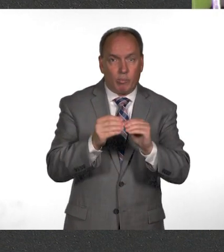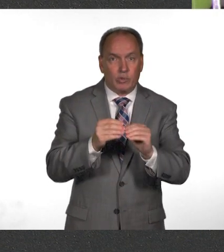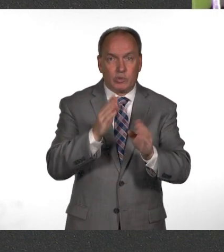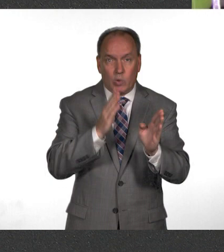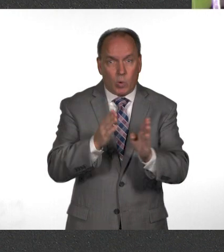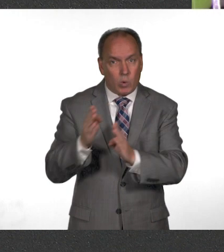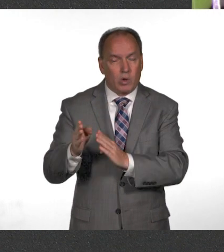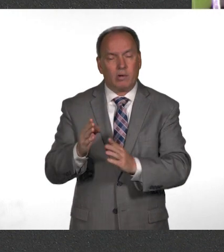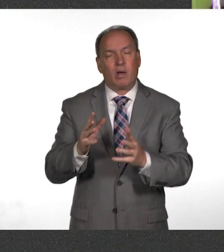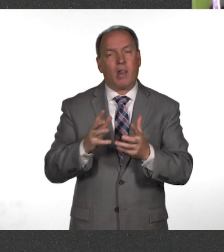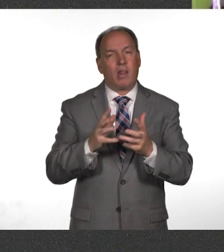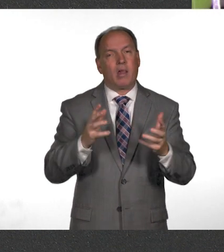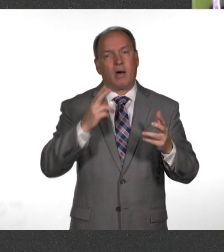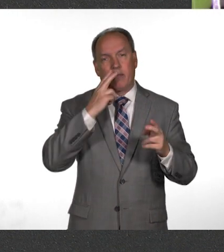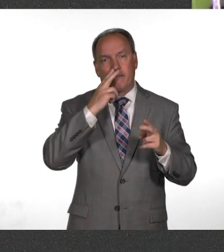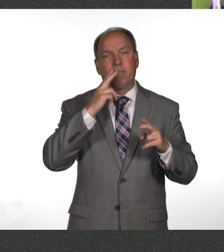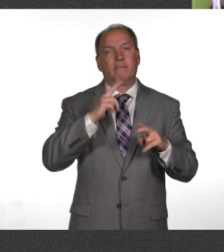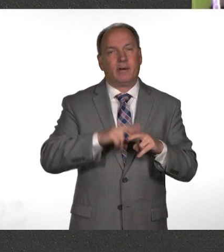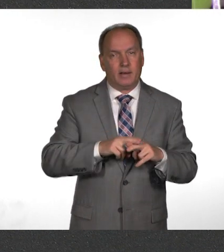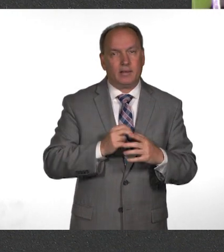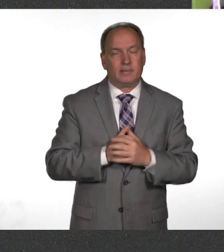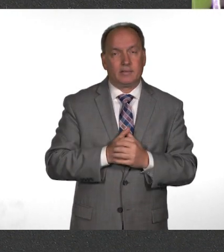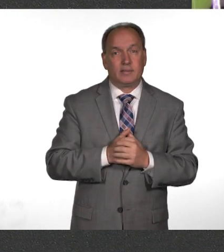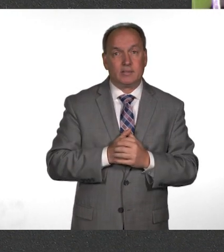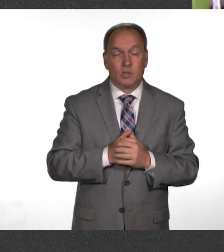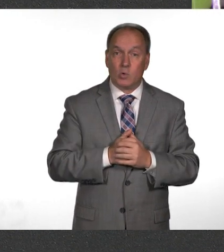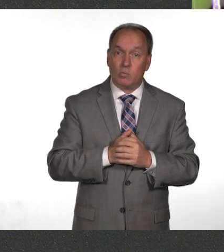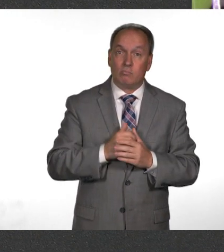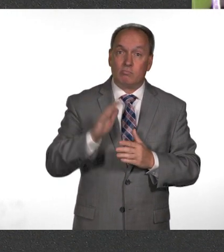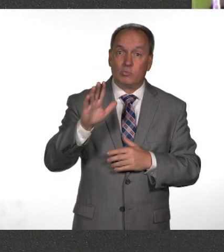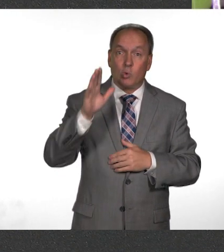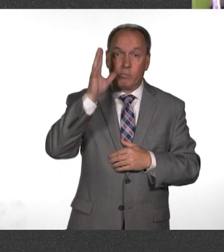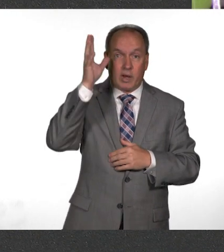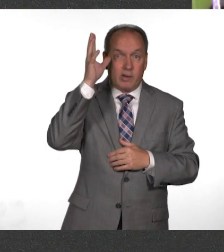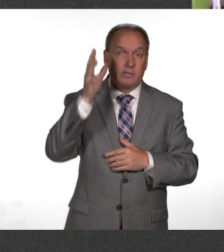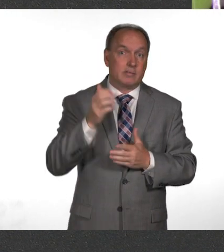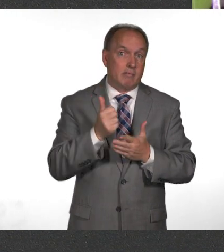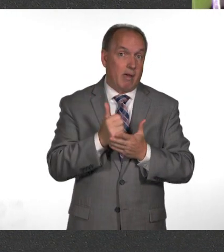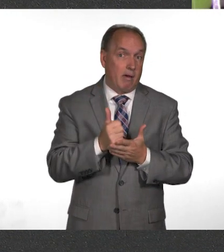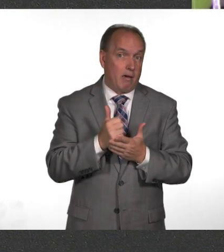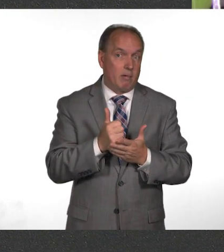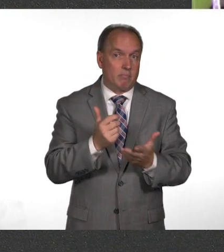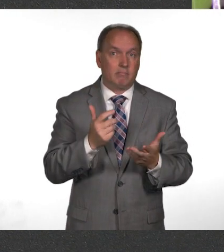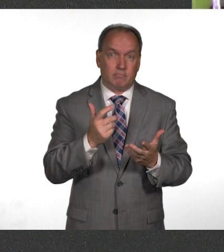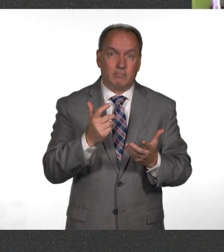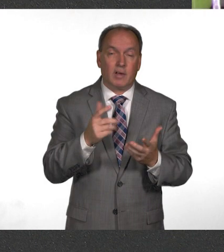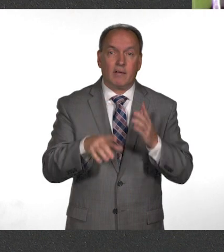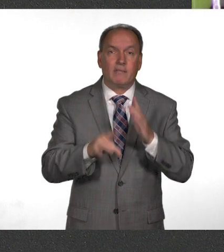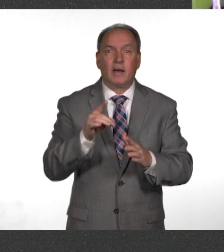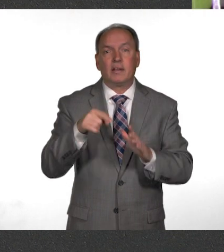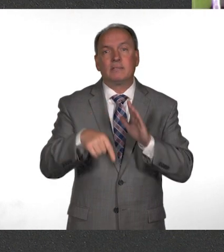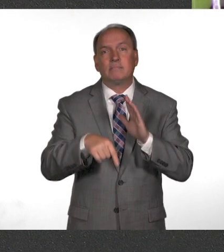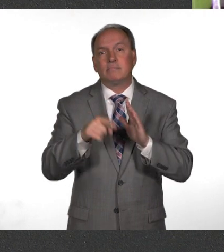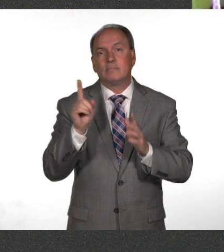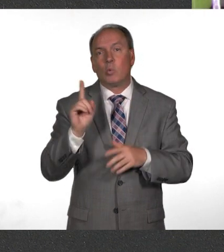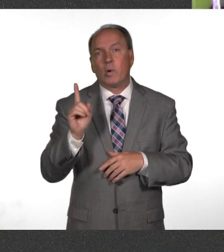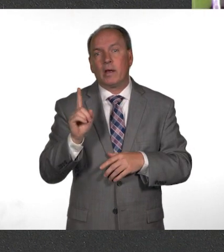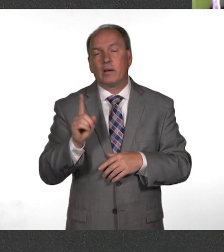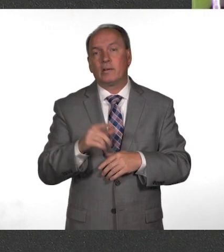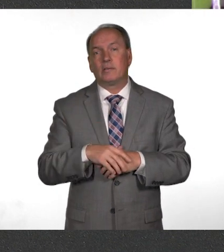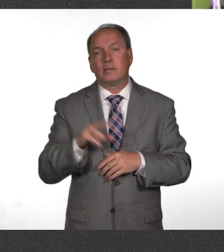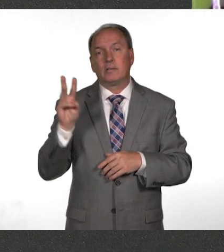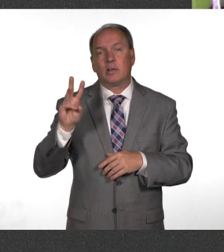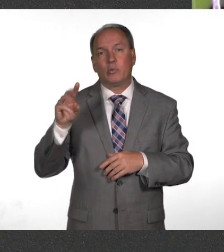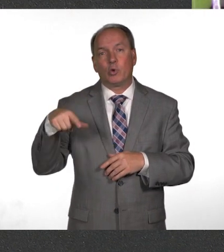it's lots of fun. So grown-ups, you can find the details to this activity at